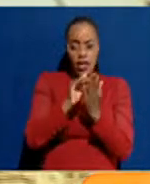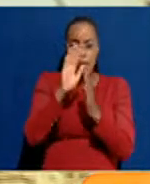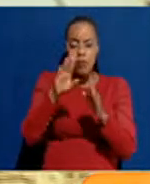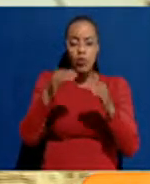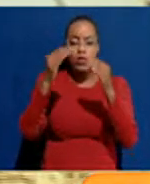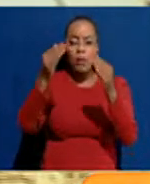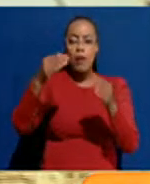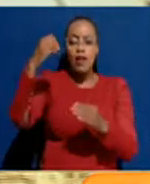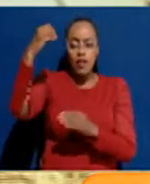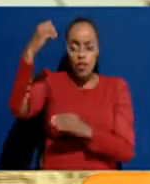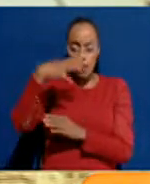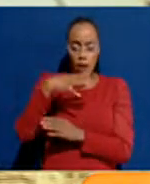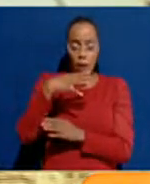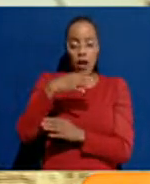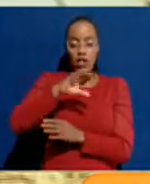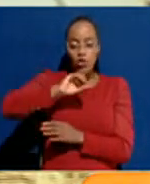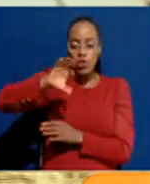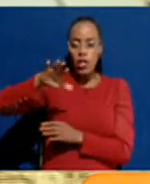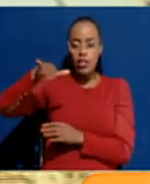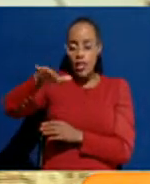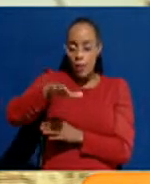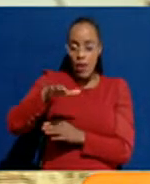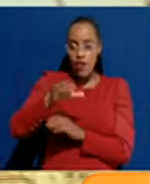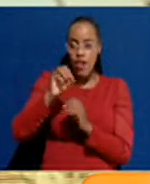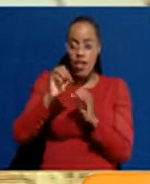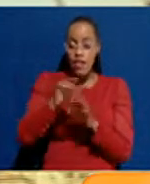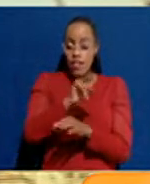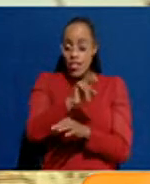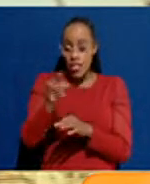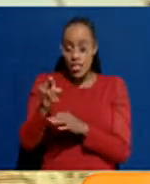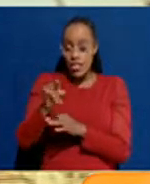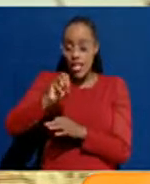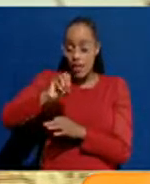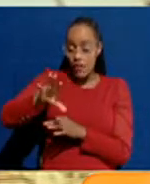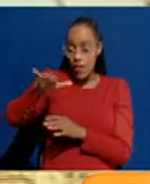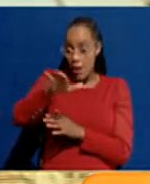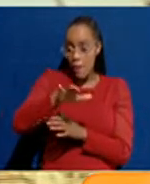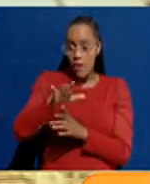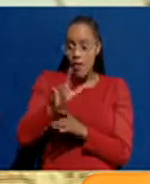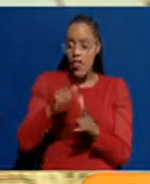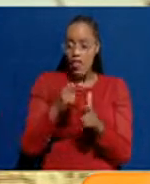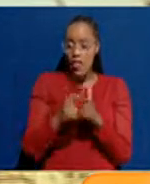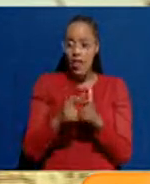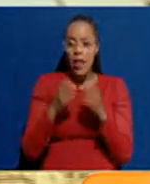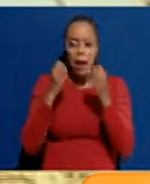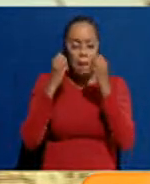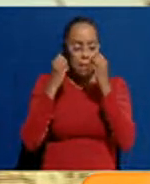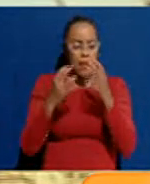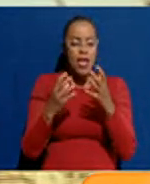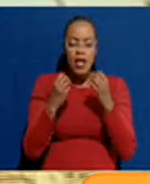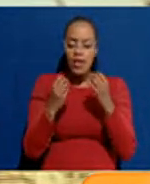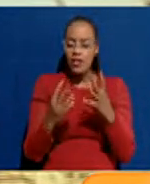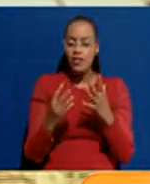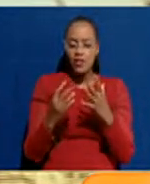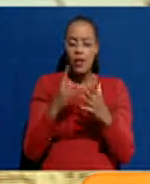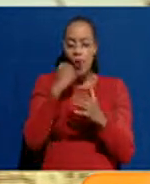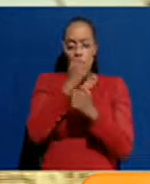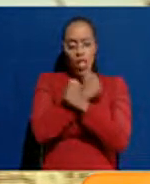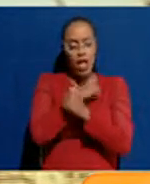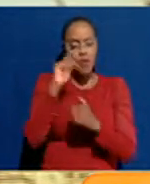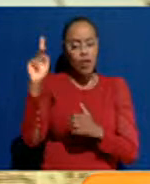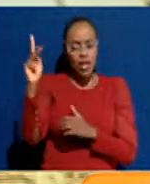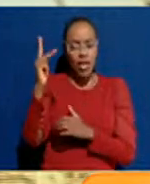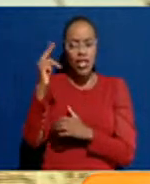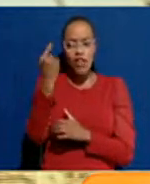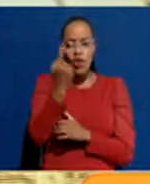power to the informal settlements. In the informal settlements are patriotic Kenyans. Mm. Many of them are patriotic Kenyans. Mm-hmm. But at times you only